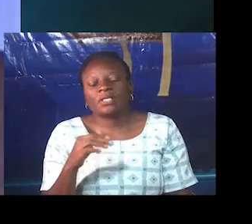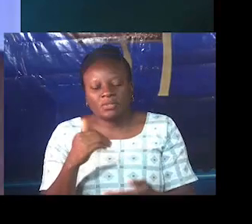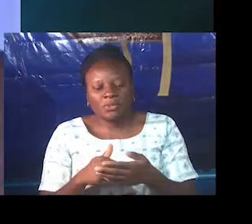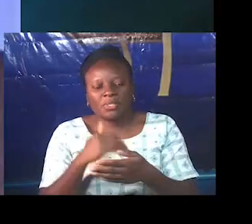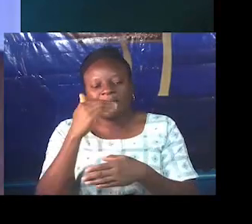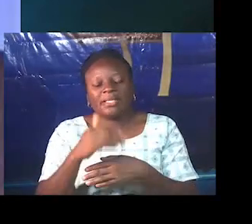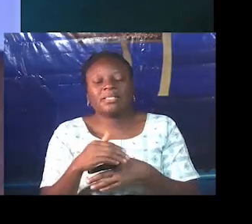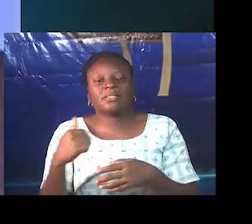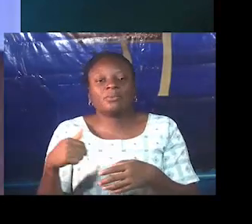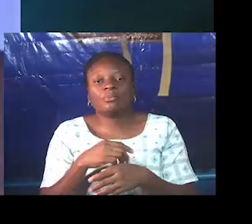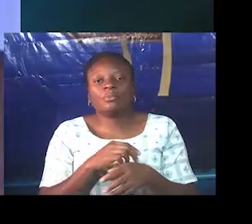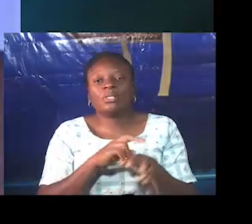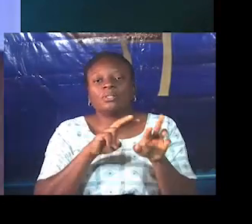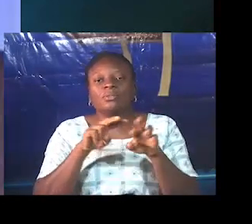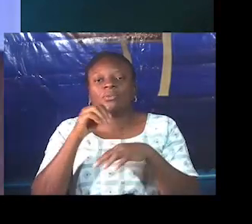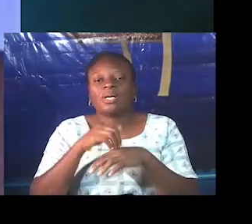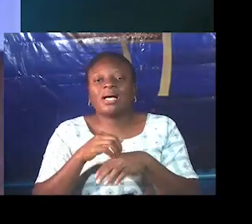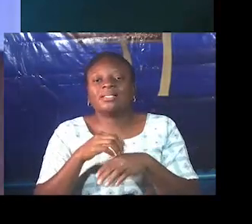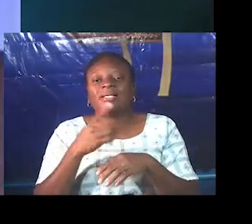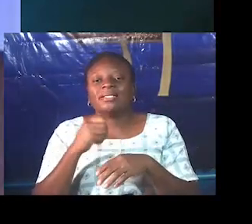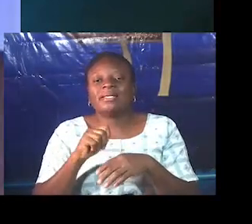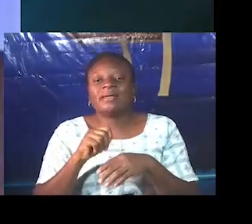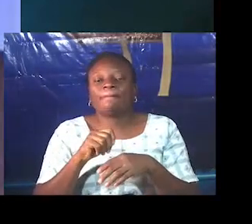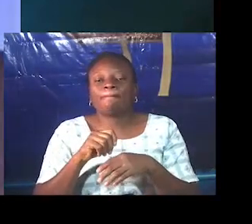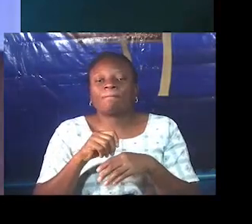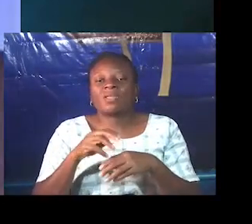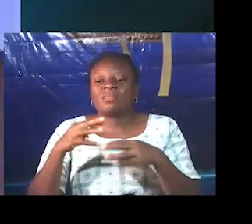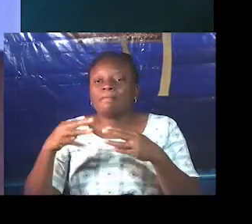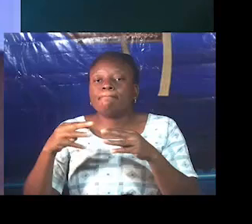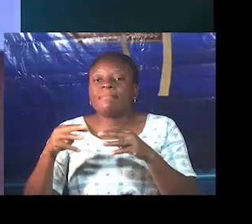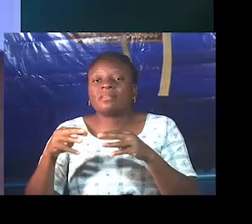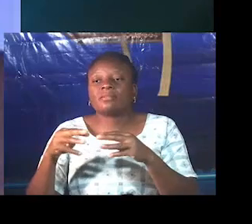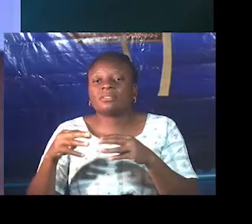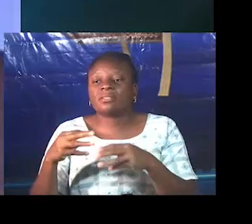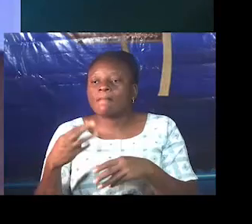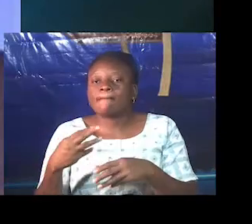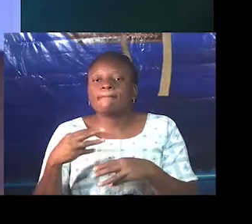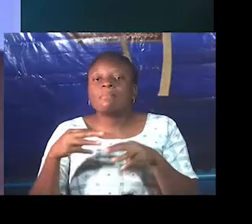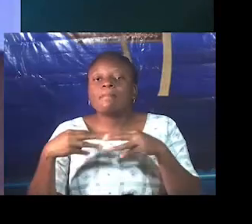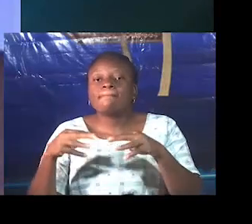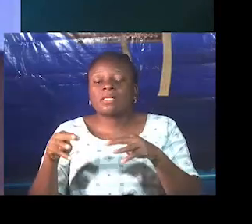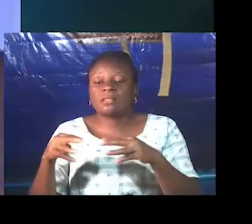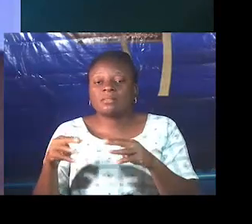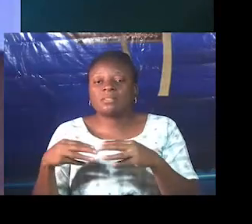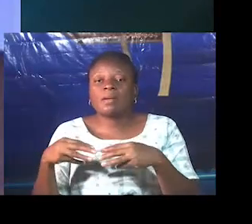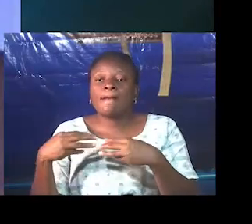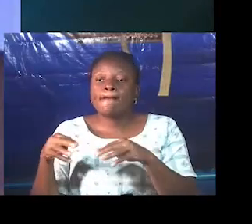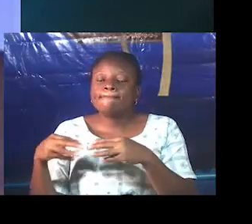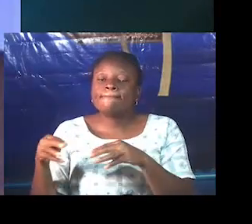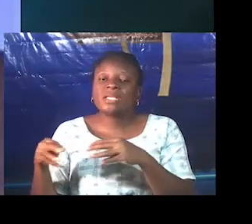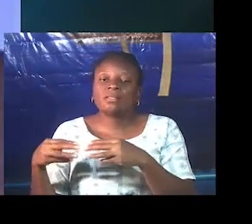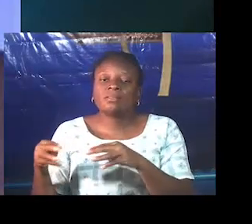methods of hearing the leading of the Holy Spirit as it applied to knowing the specific person God is leading you into